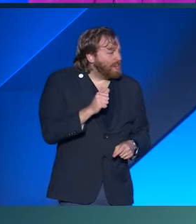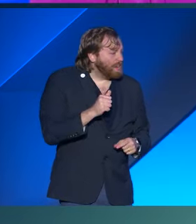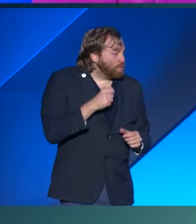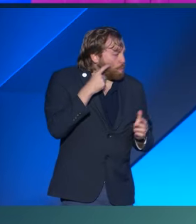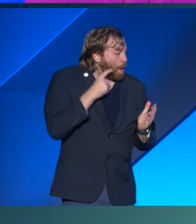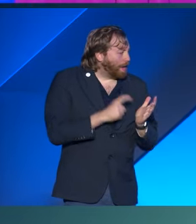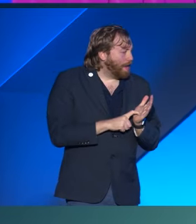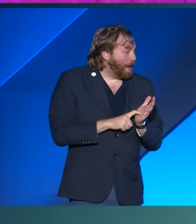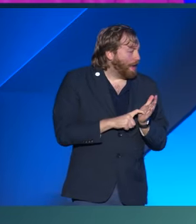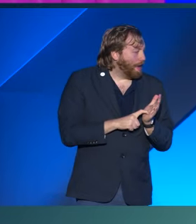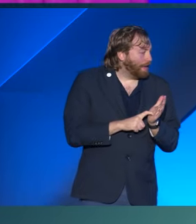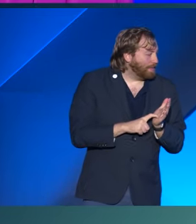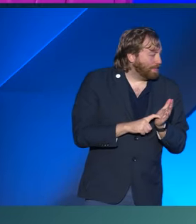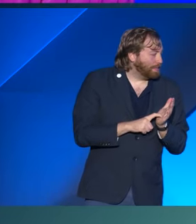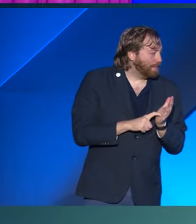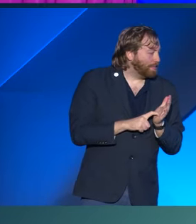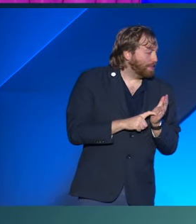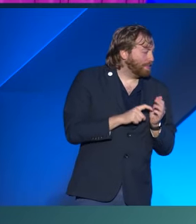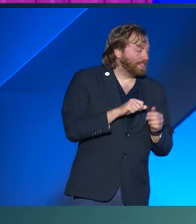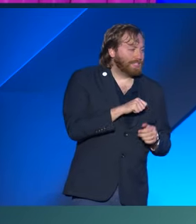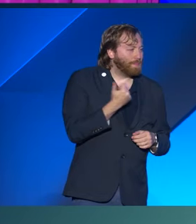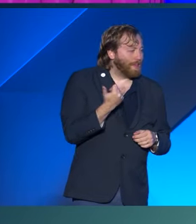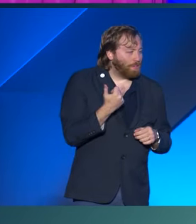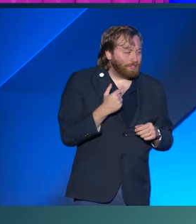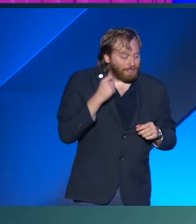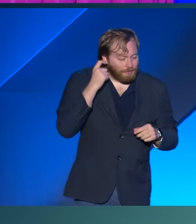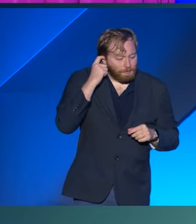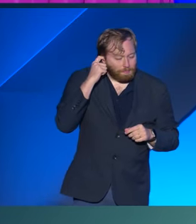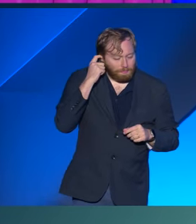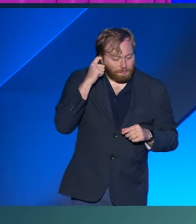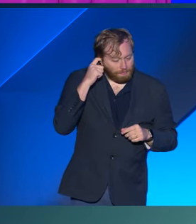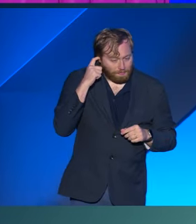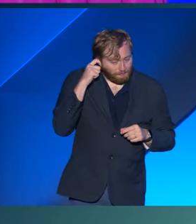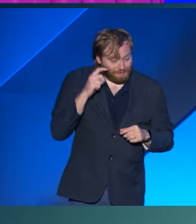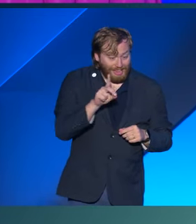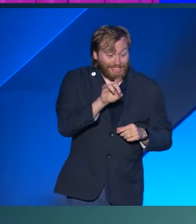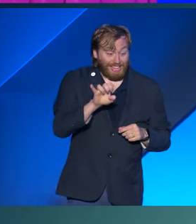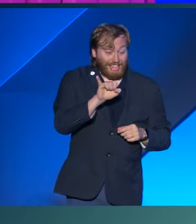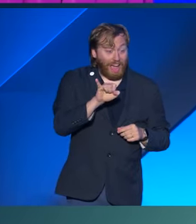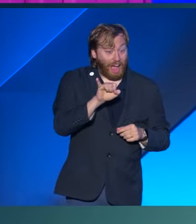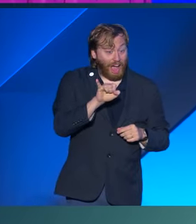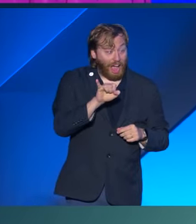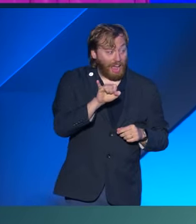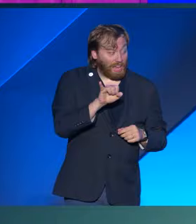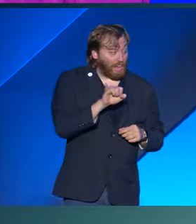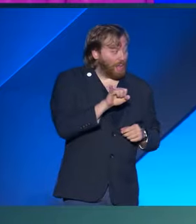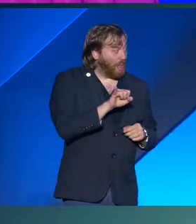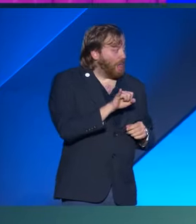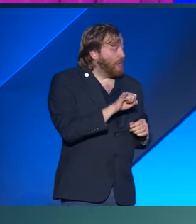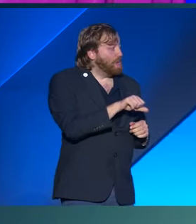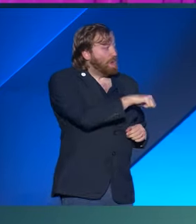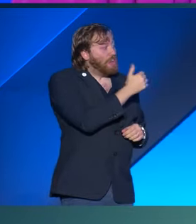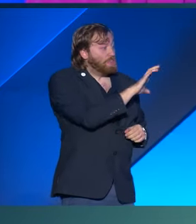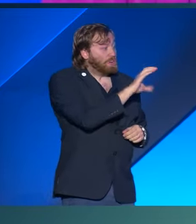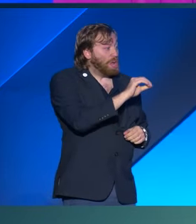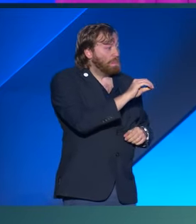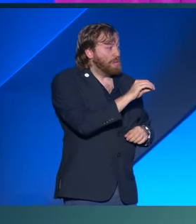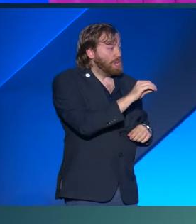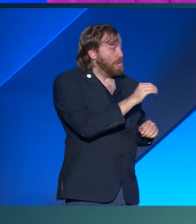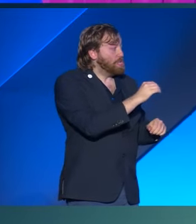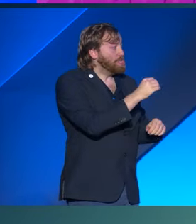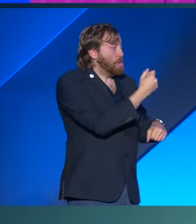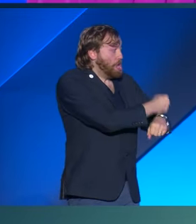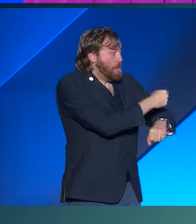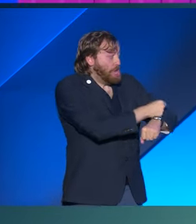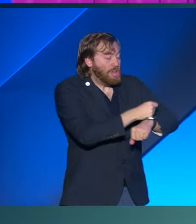He's right, the loss of DEI-phobic companies will ultimately be his gain. And it's also clear that Mark Cuban